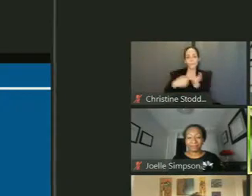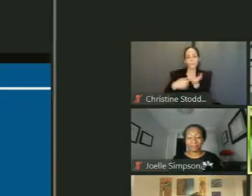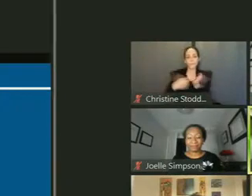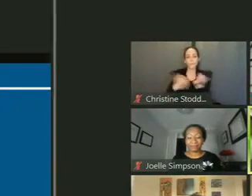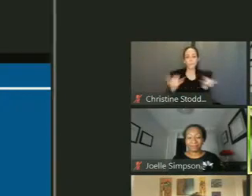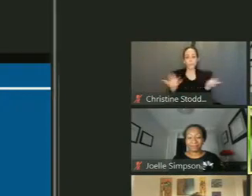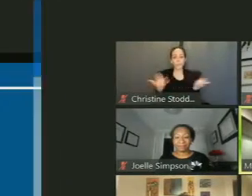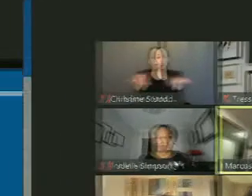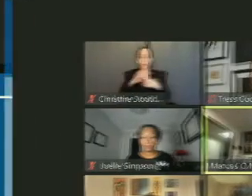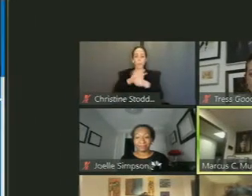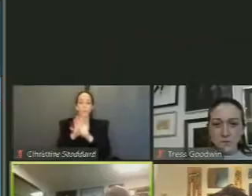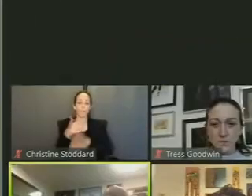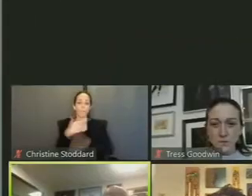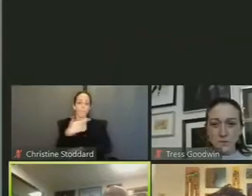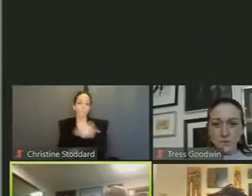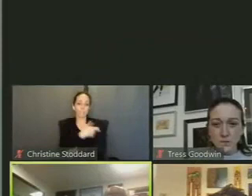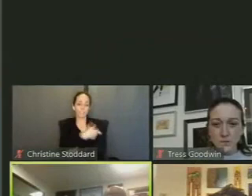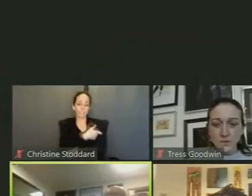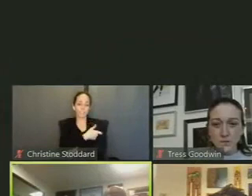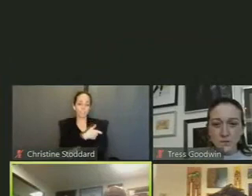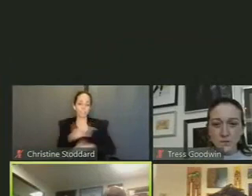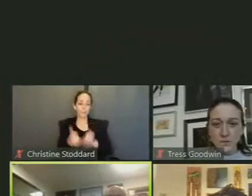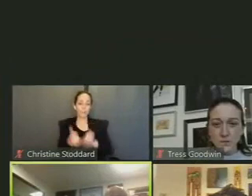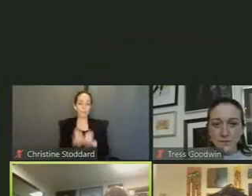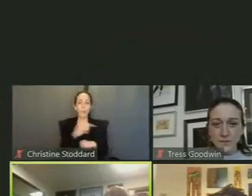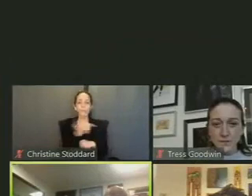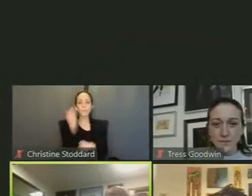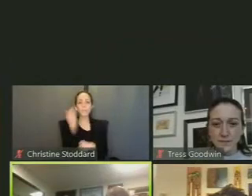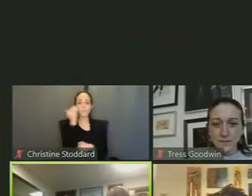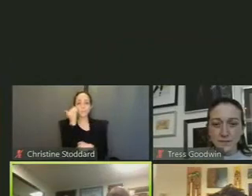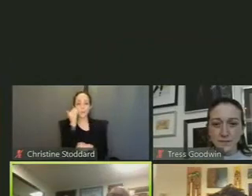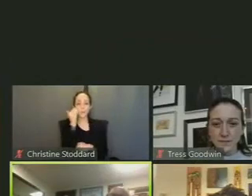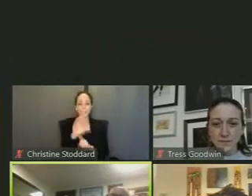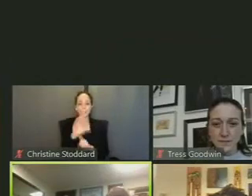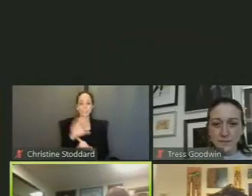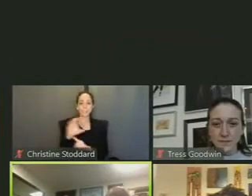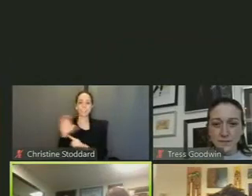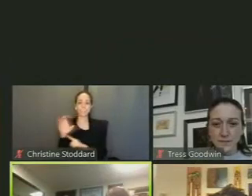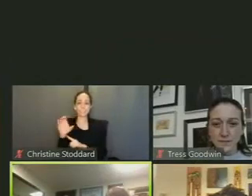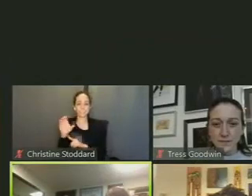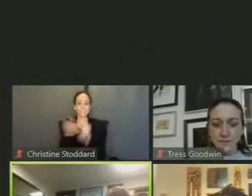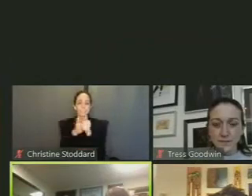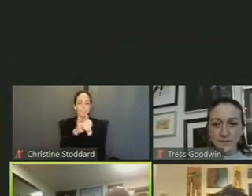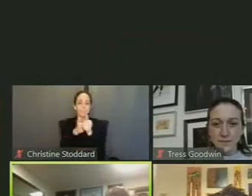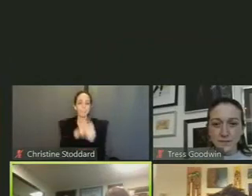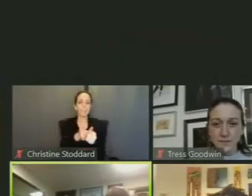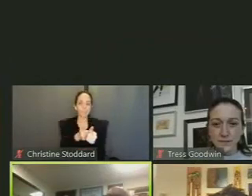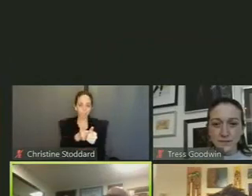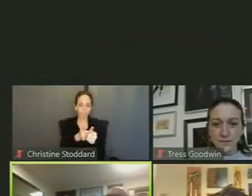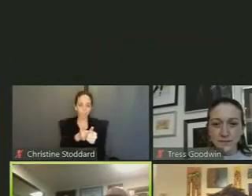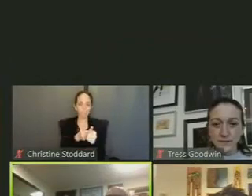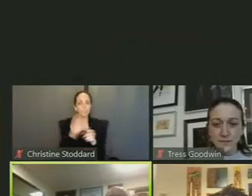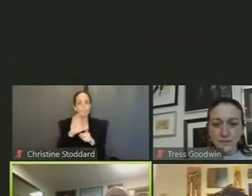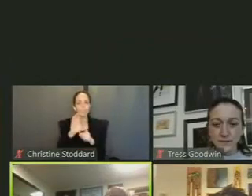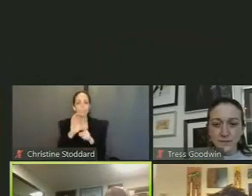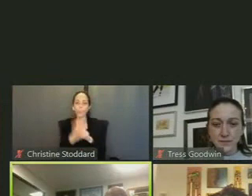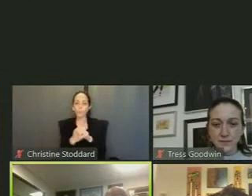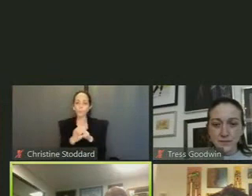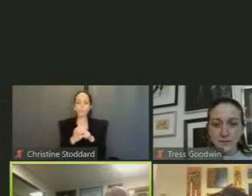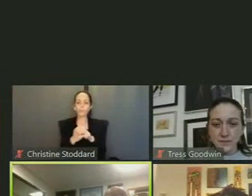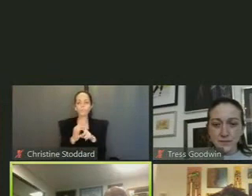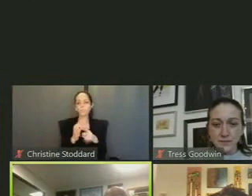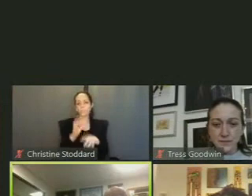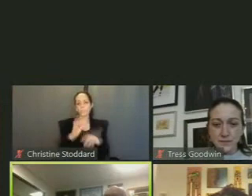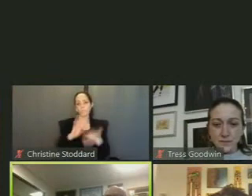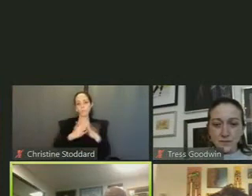vaccination. As many of you know, the Coalition, CCC, is an alliance of culturally specific community based organizations